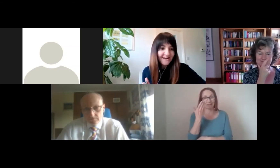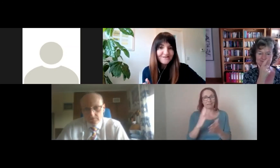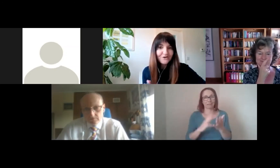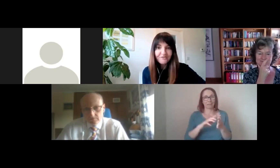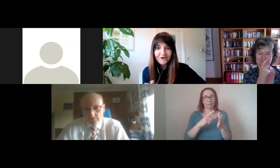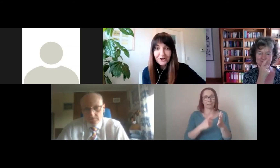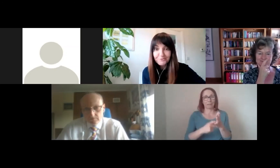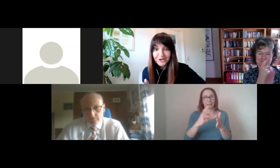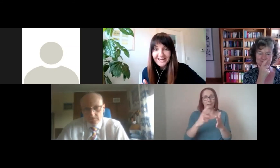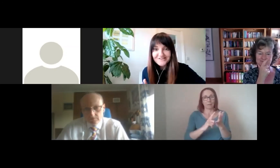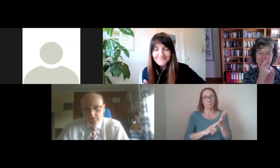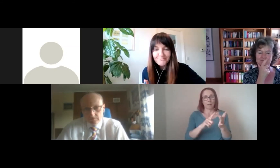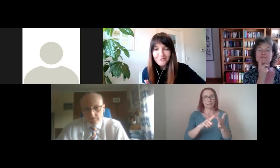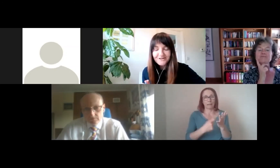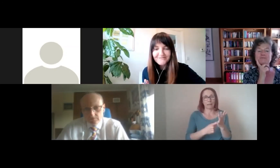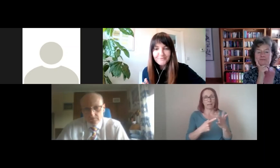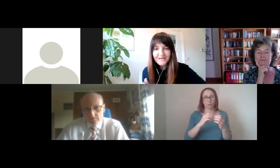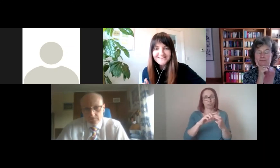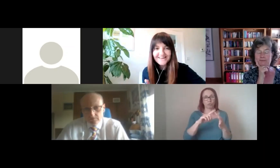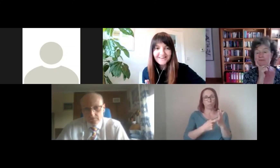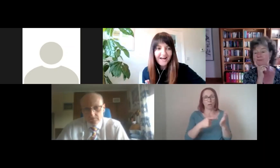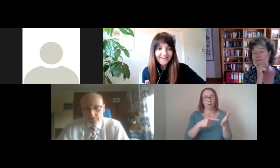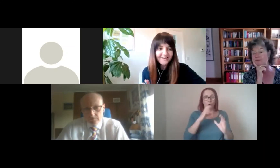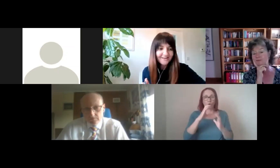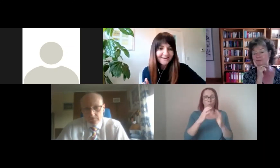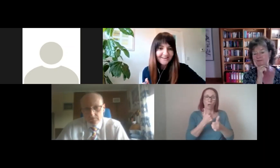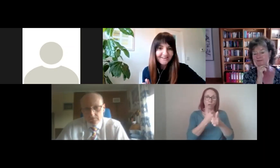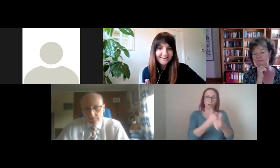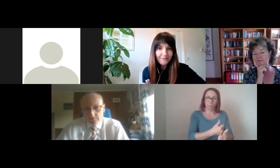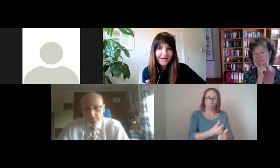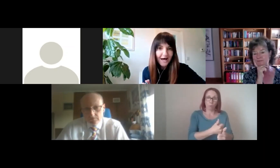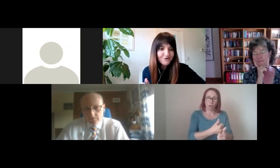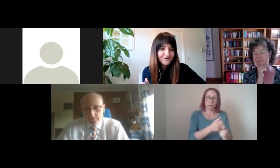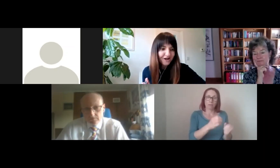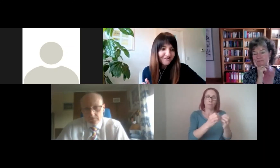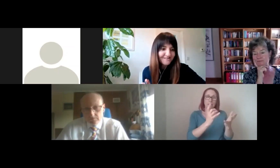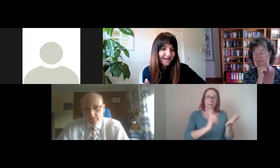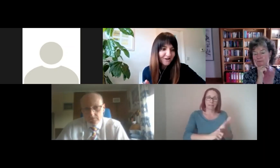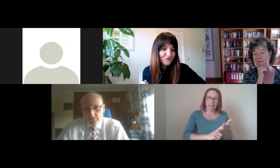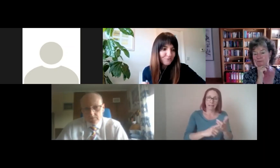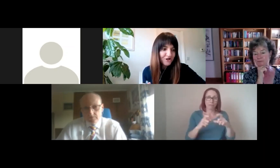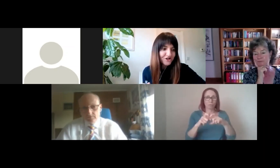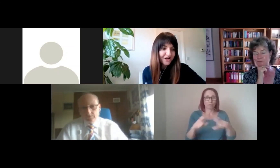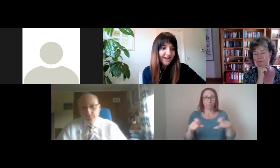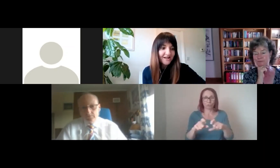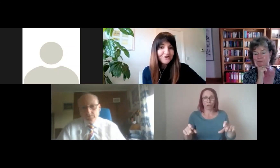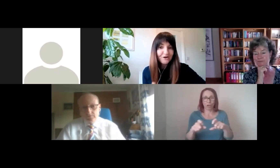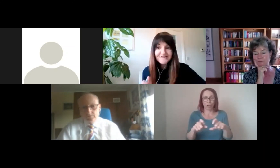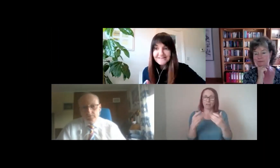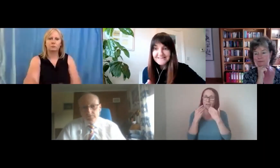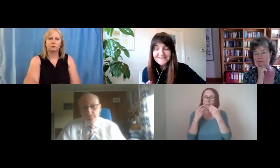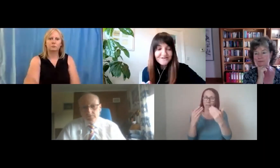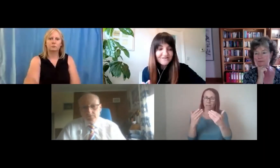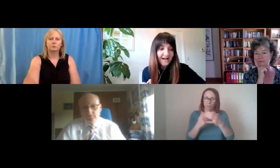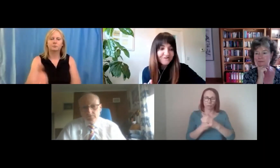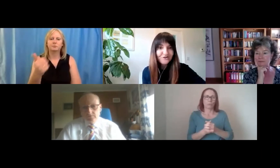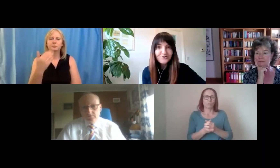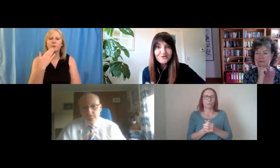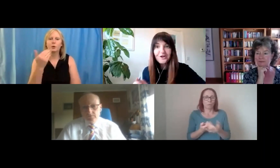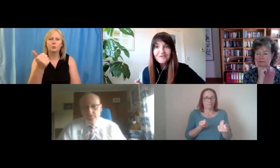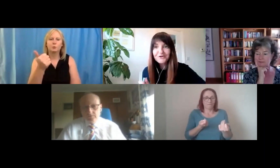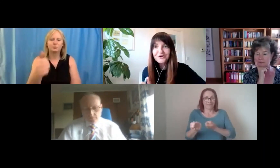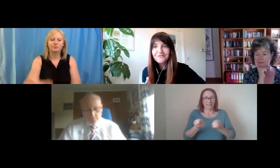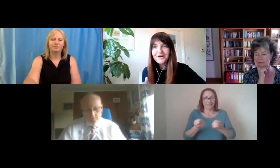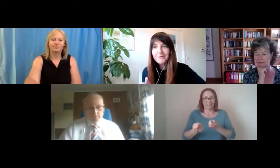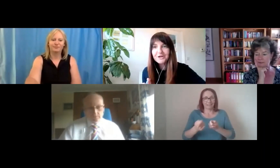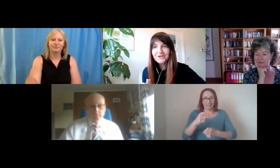Robert, to all of our communication support from BSL and the captioner girls. Thank you so much. To our facilitators and also